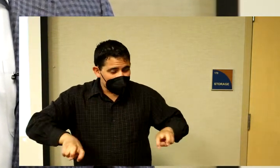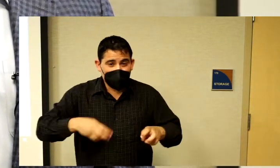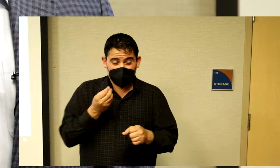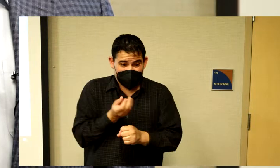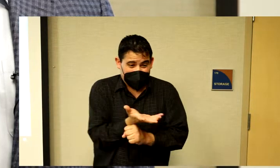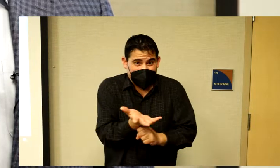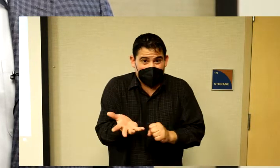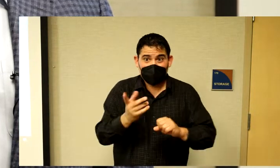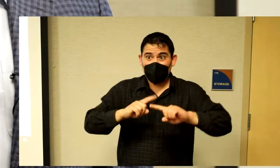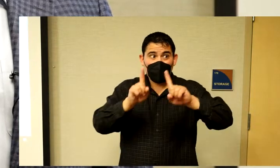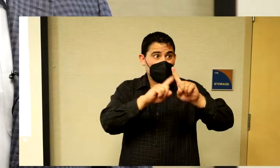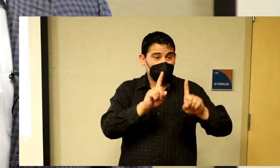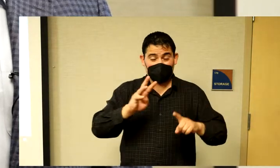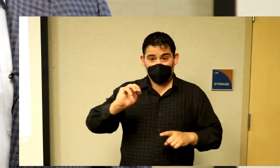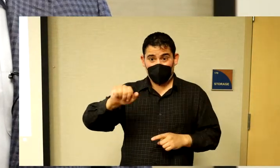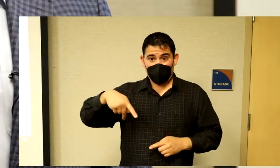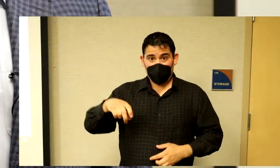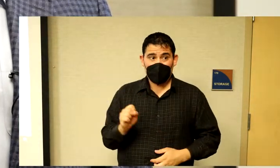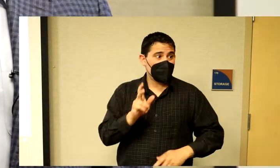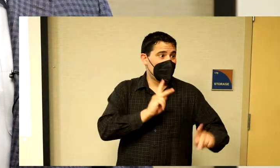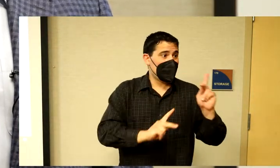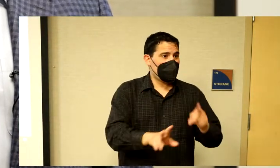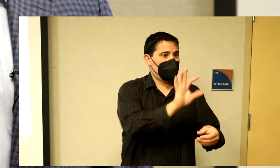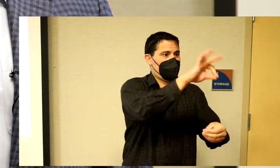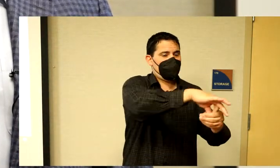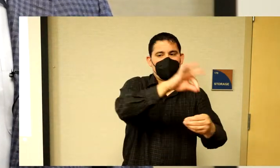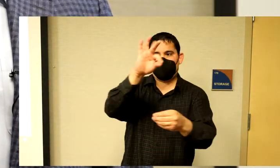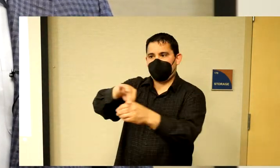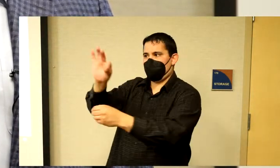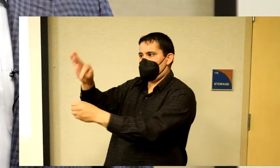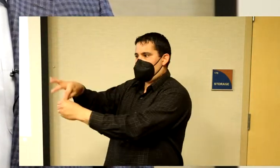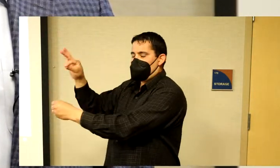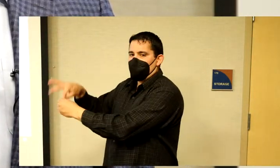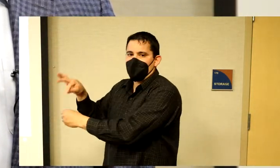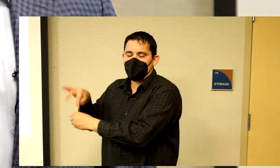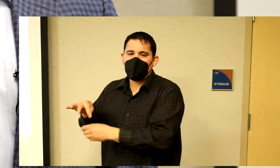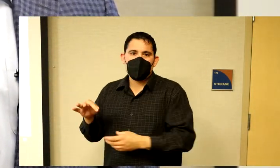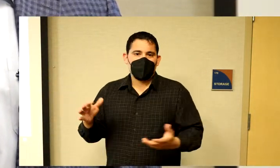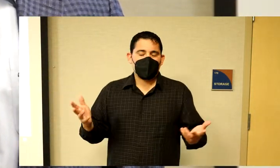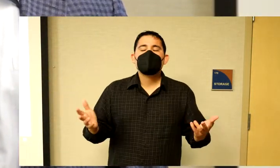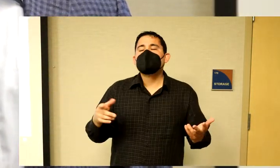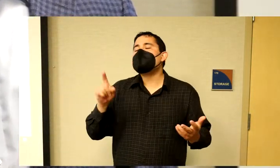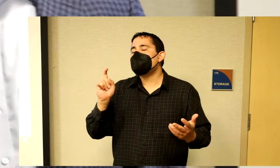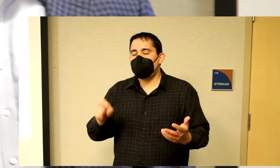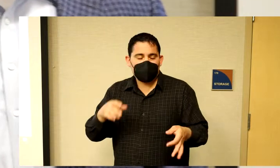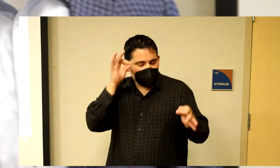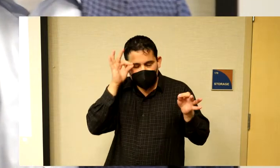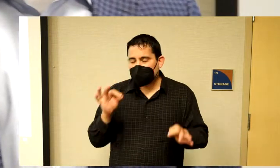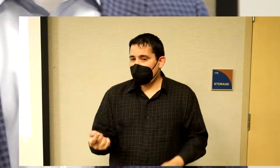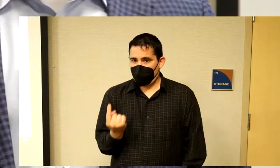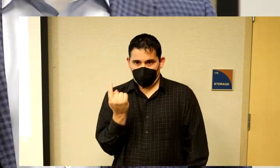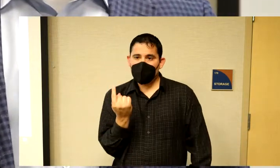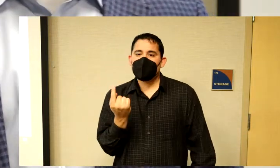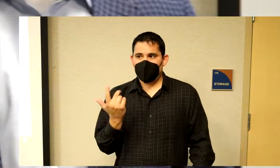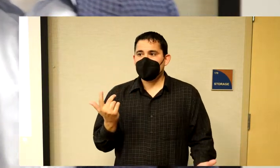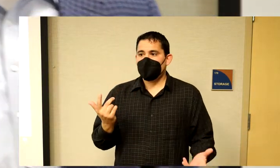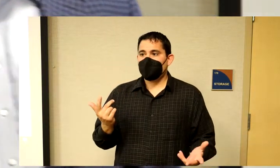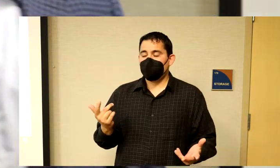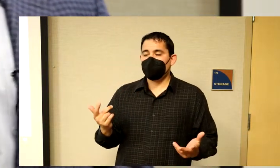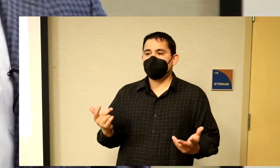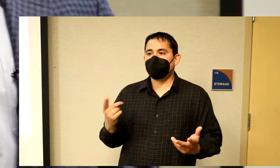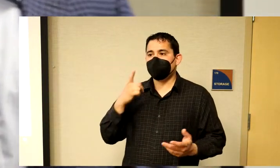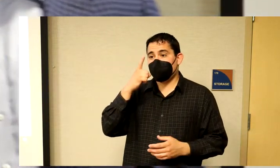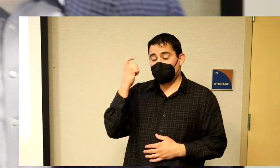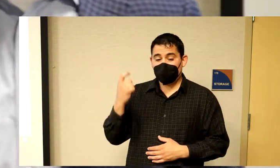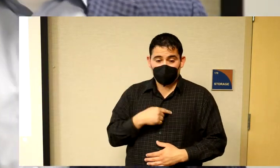votes. And so it's, I don't know what the best way for us to have a working session is, right? Because we can say, we